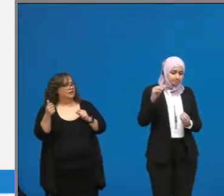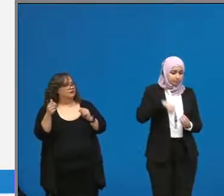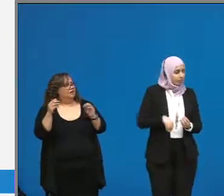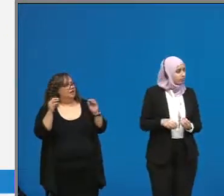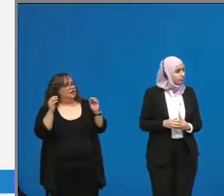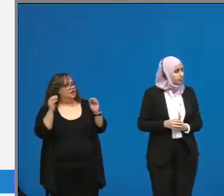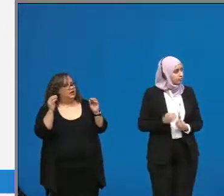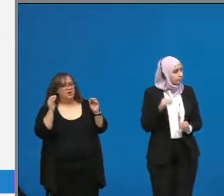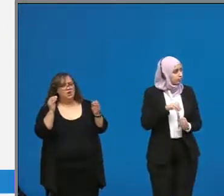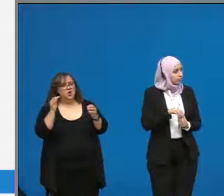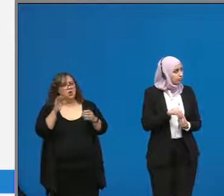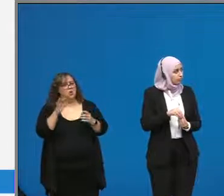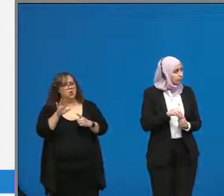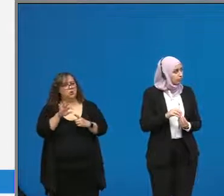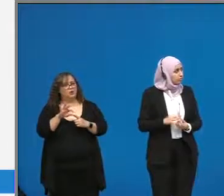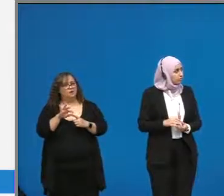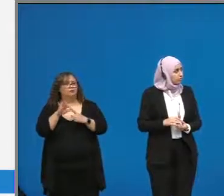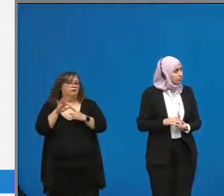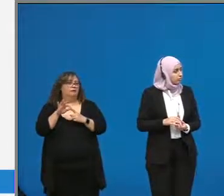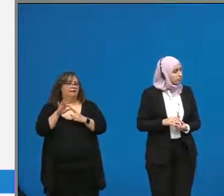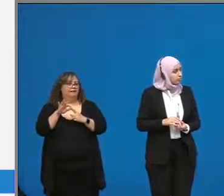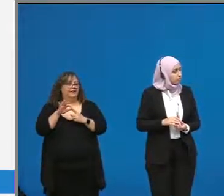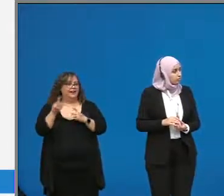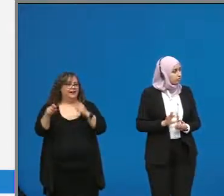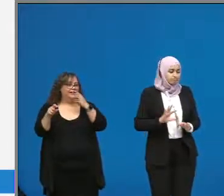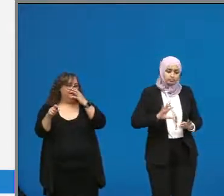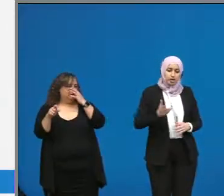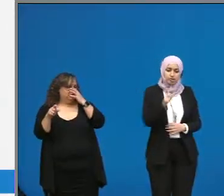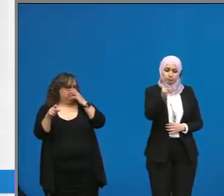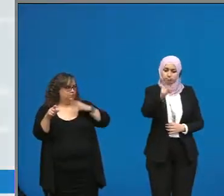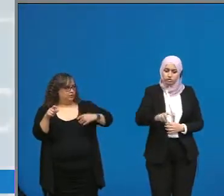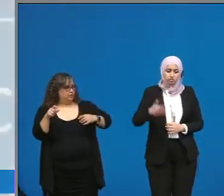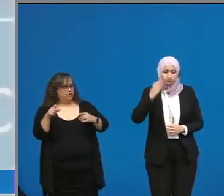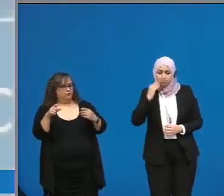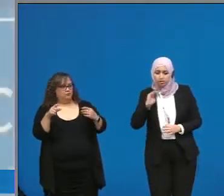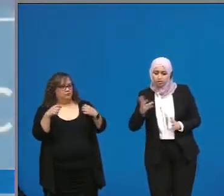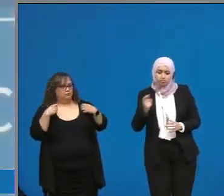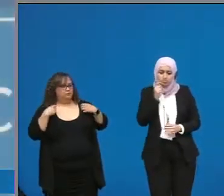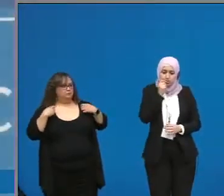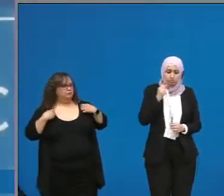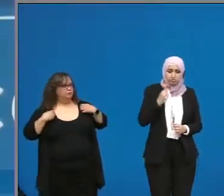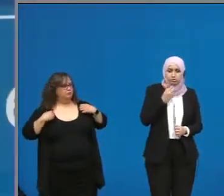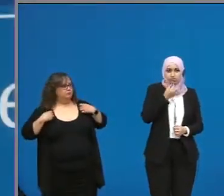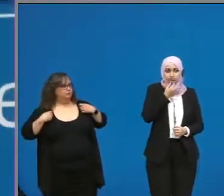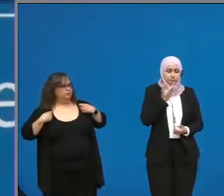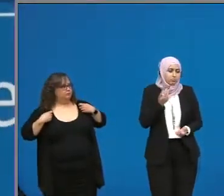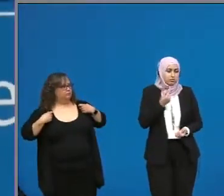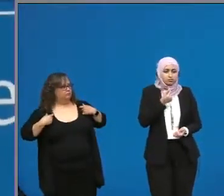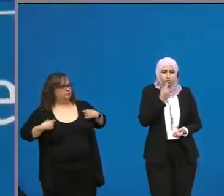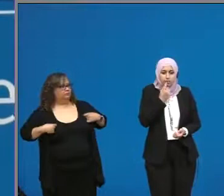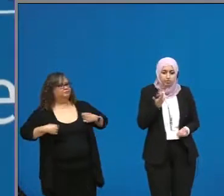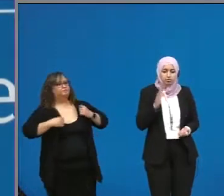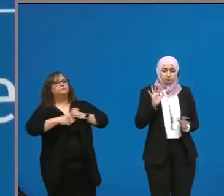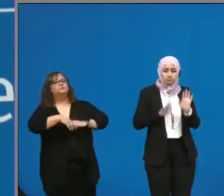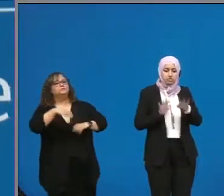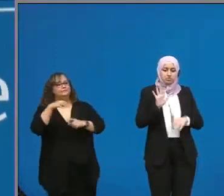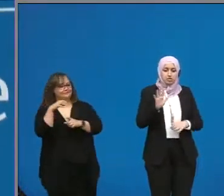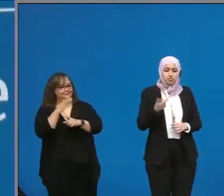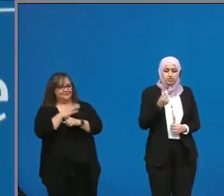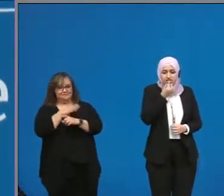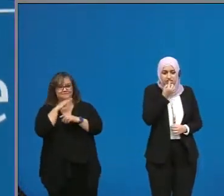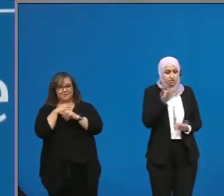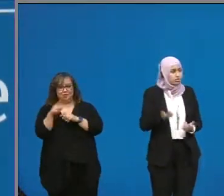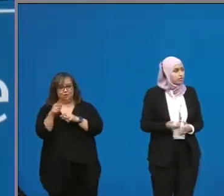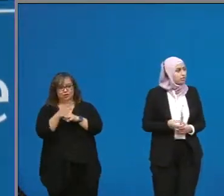particular needs. But she uses assistive technology on her iPhone because apparently it's easier to navigate the Snapchat menu on her iPhone. She